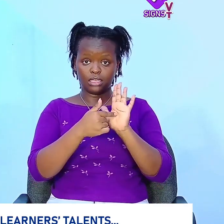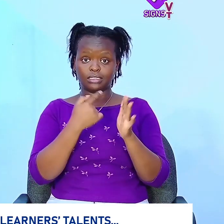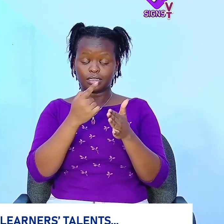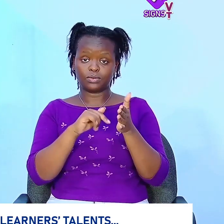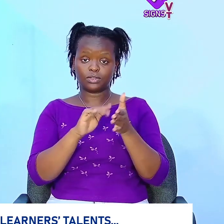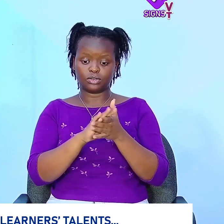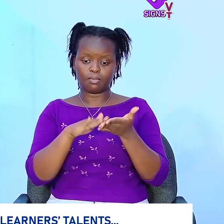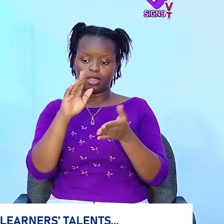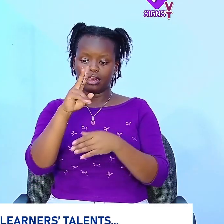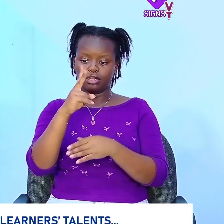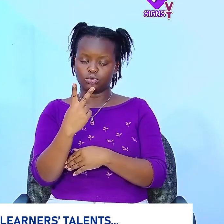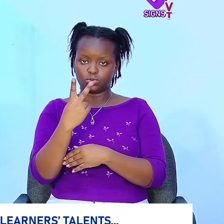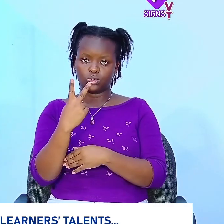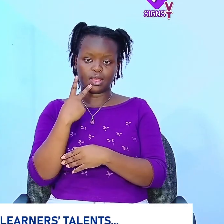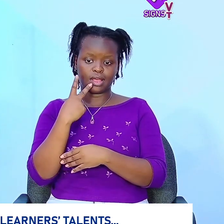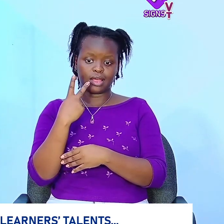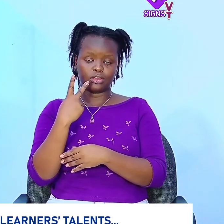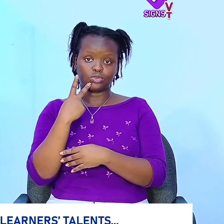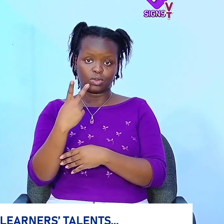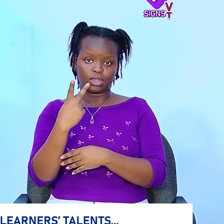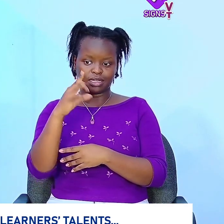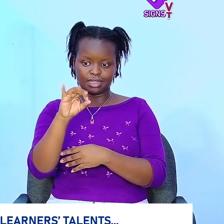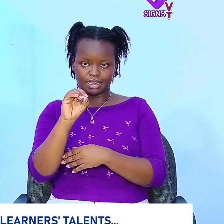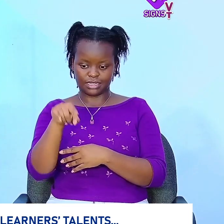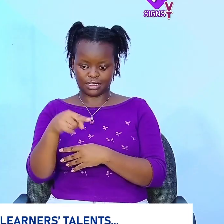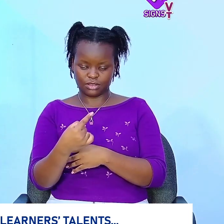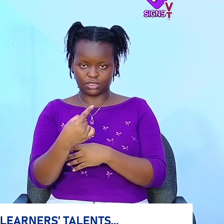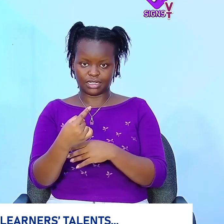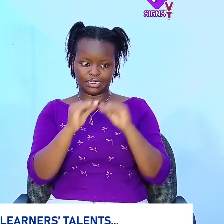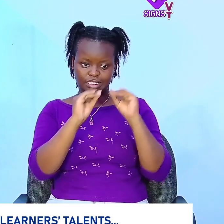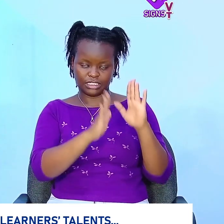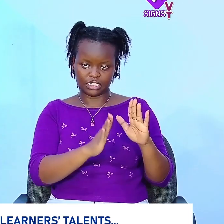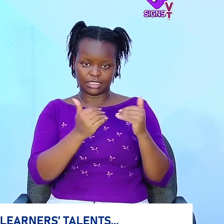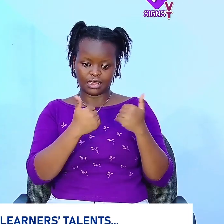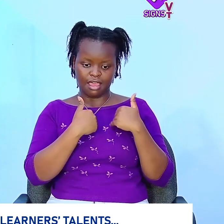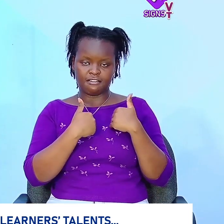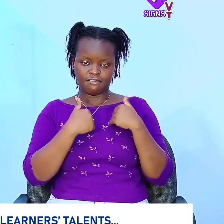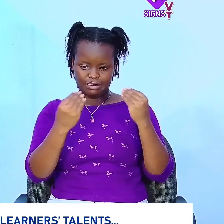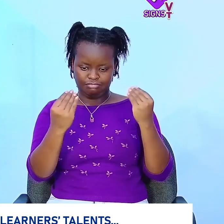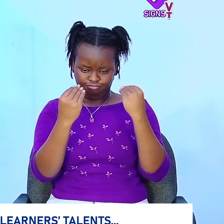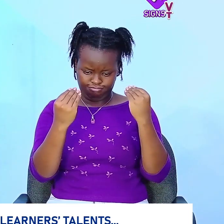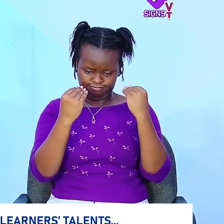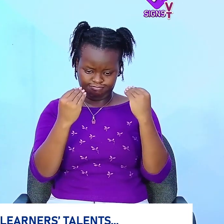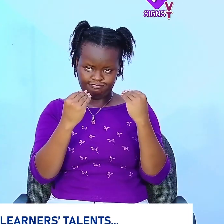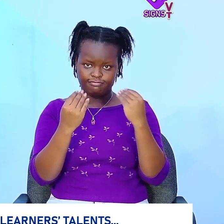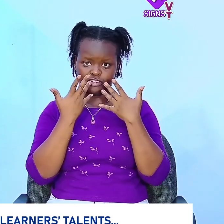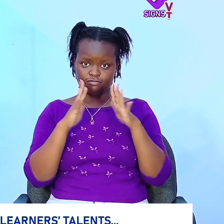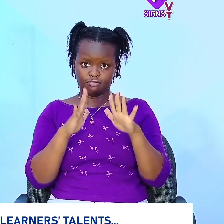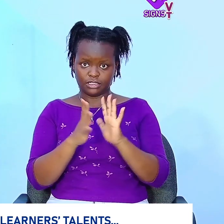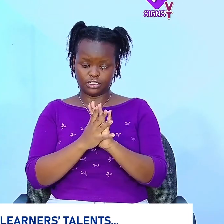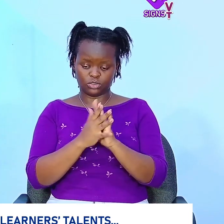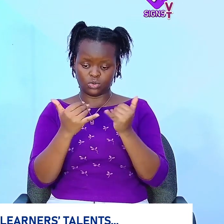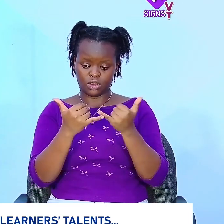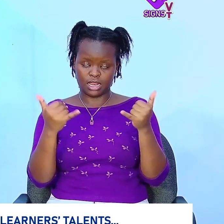than 230,000 teachers have already undergone retooling to align with the new